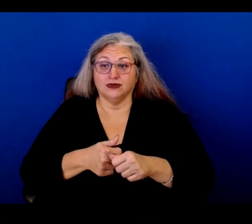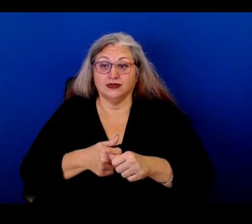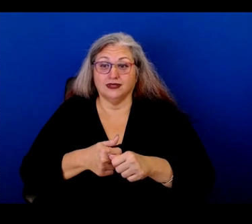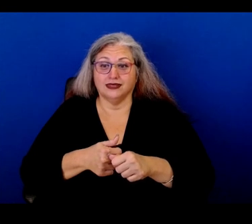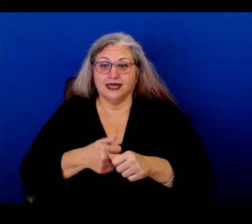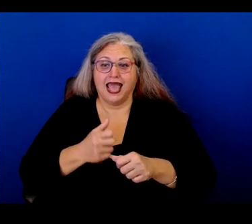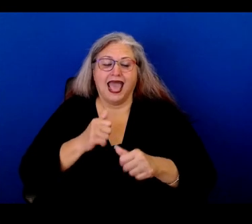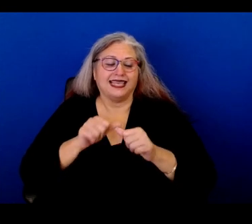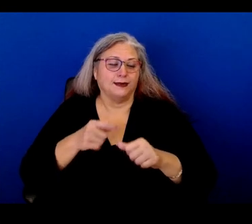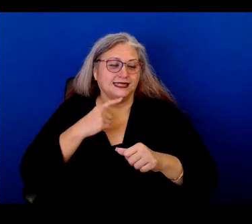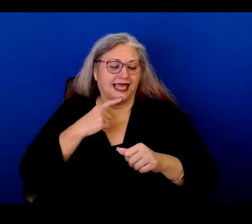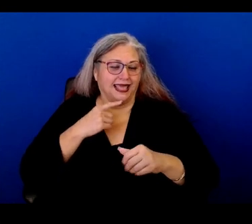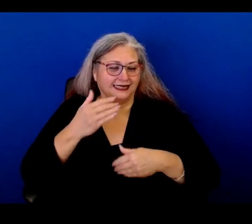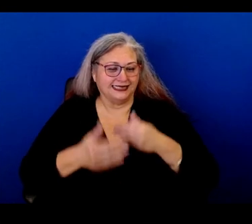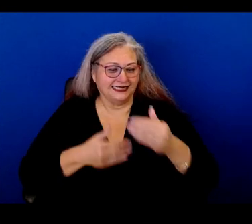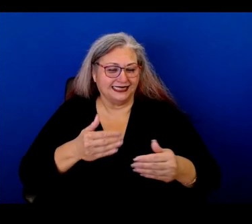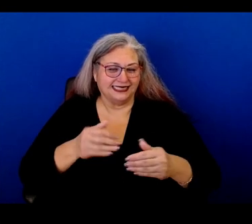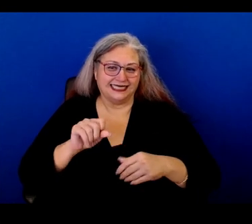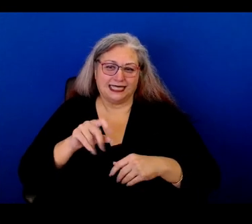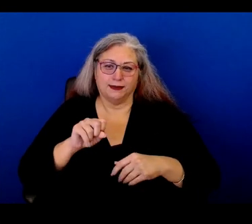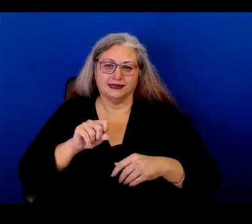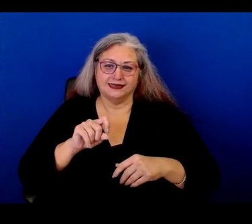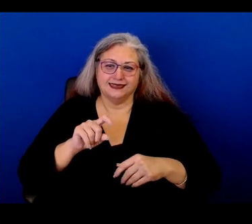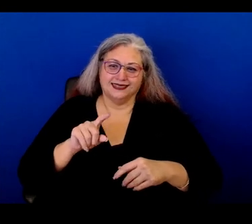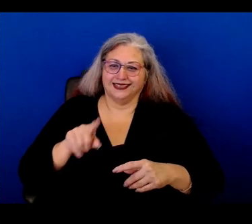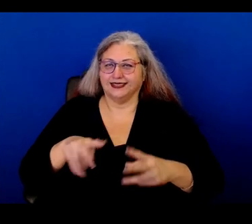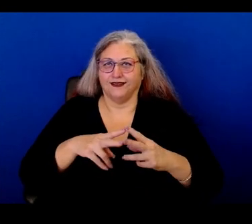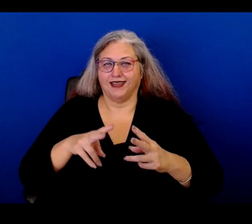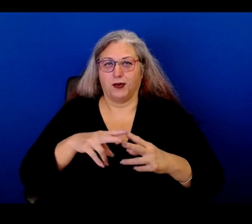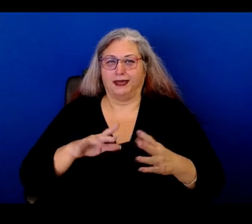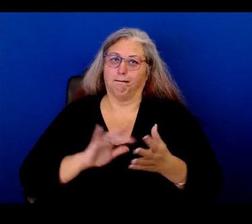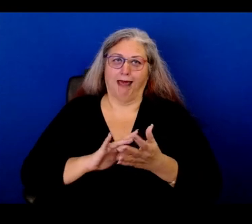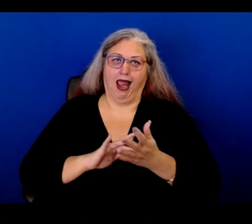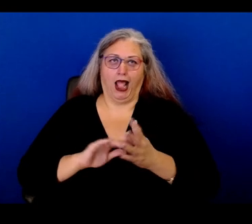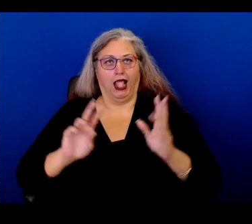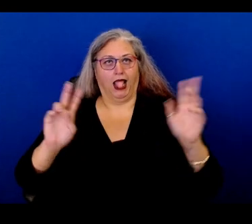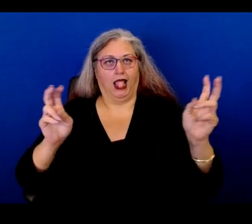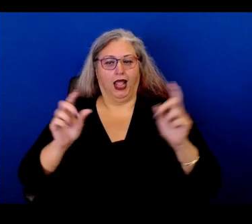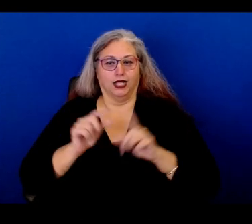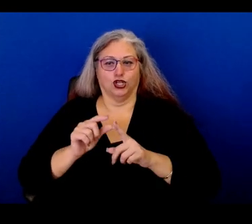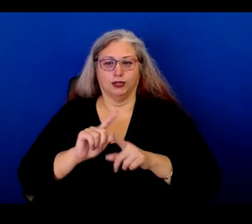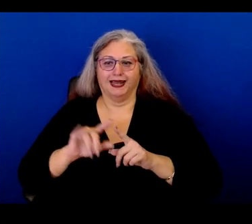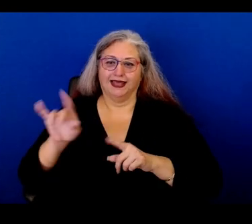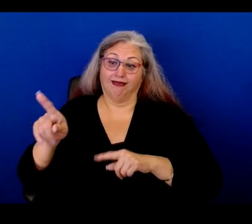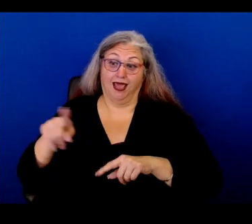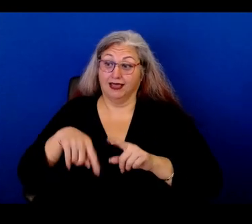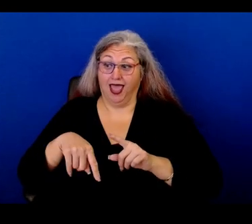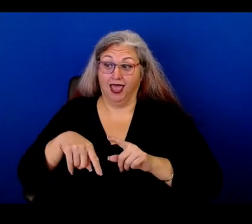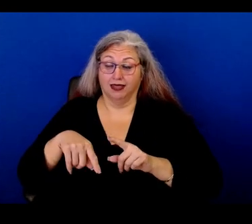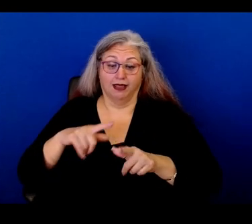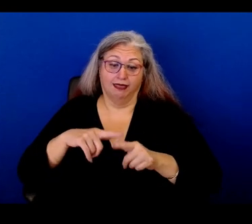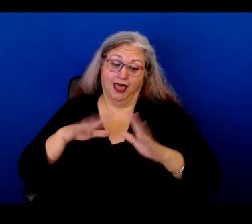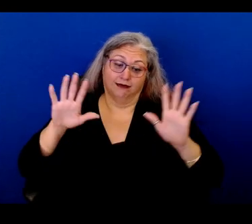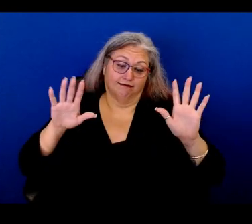I keep saying like steps, like very medical terms, but like if they can't, then you need to